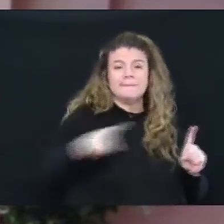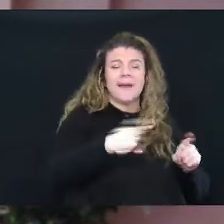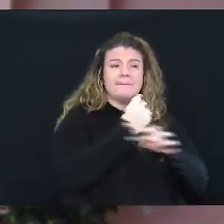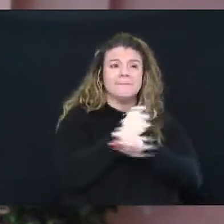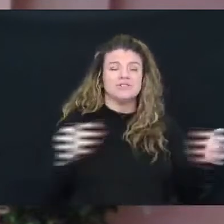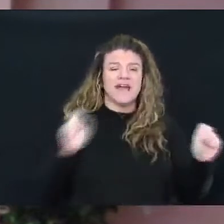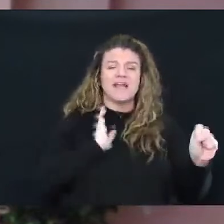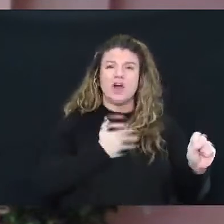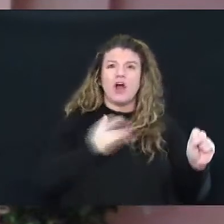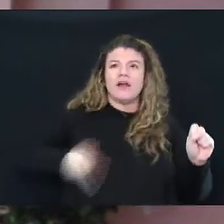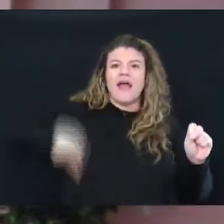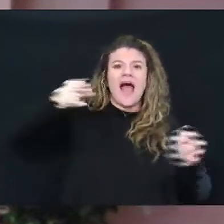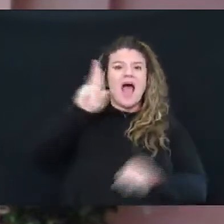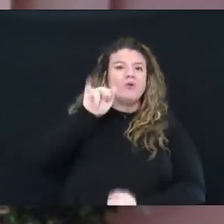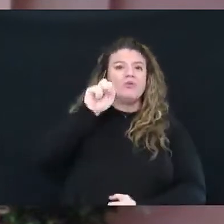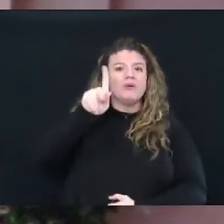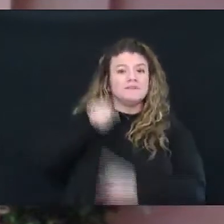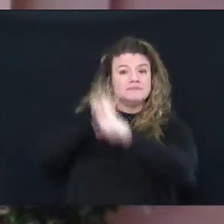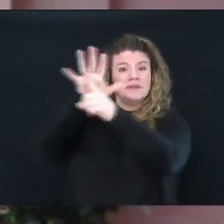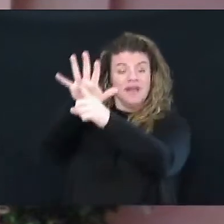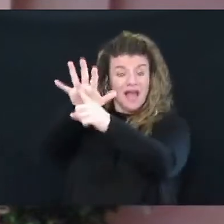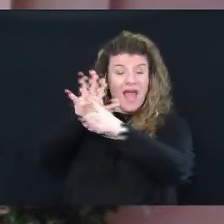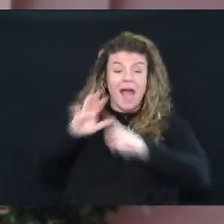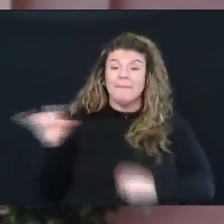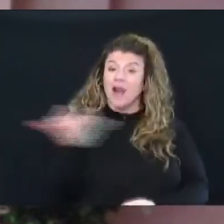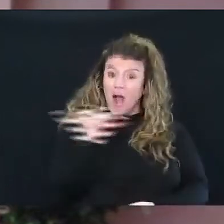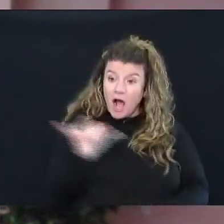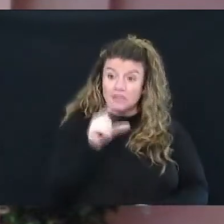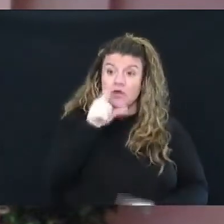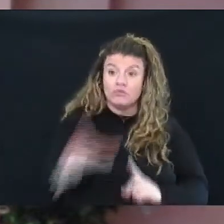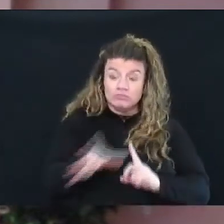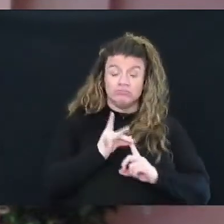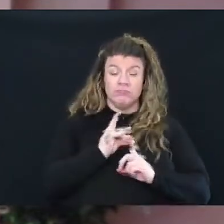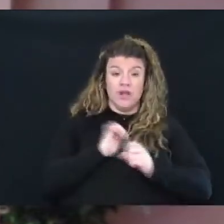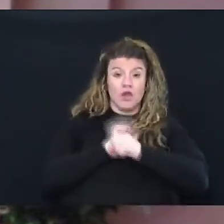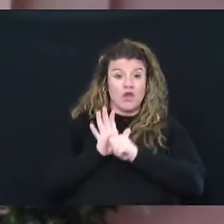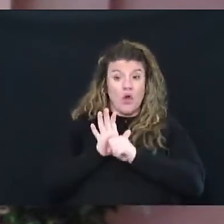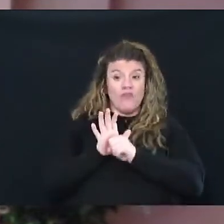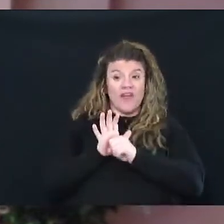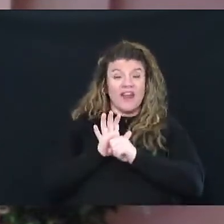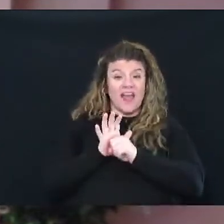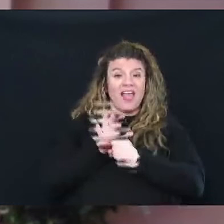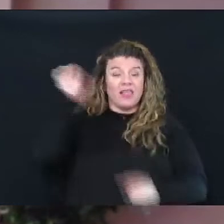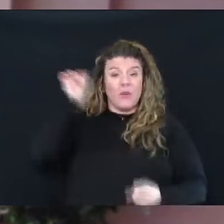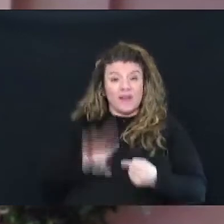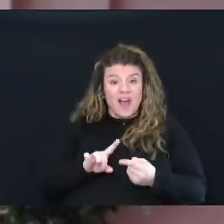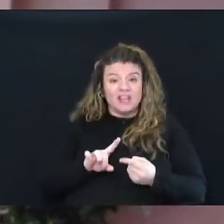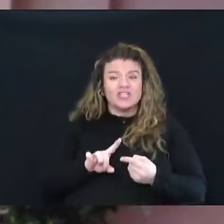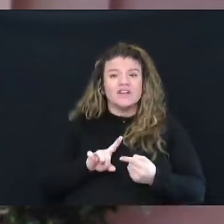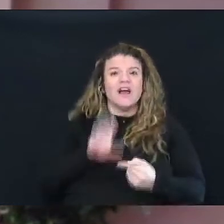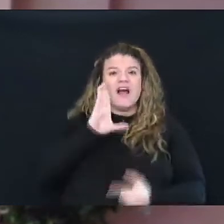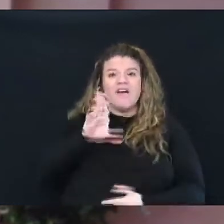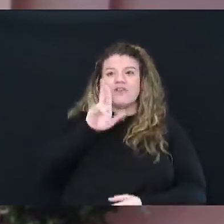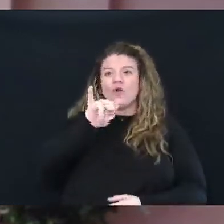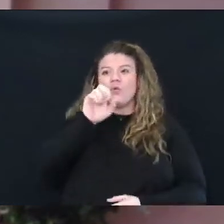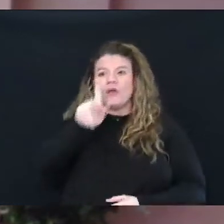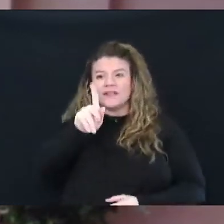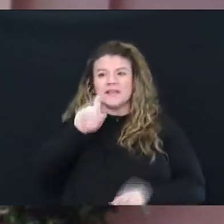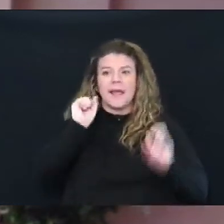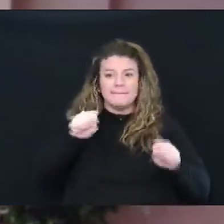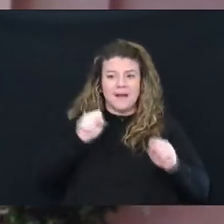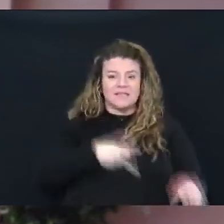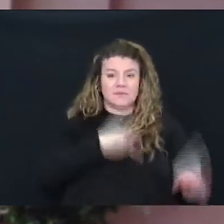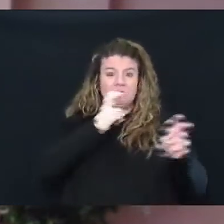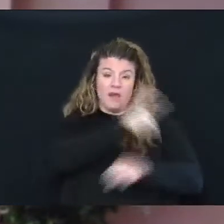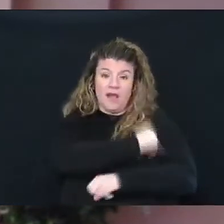most vulnerable. But also that if you get COVID-19, the relative reduction in risk of hospitalization